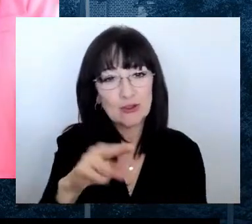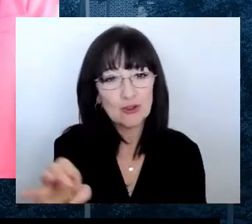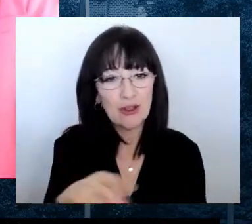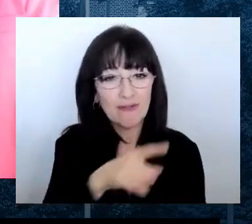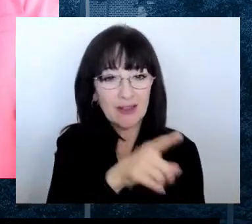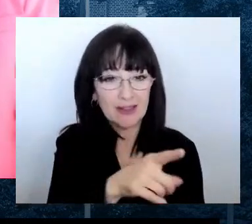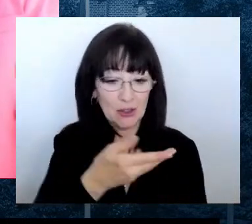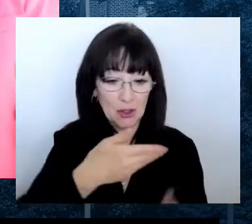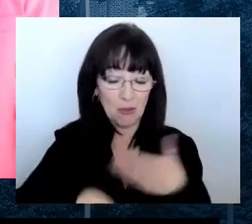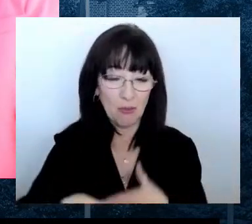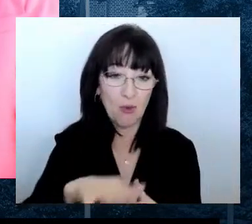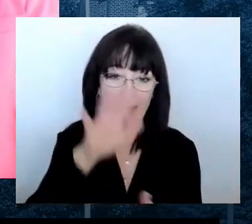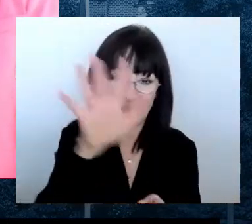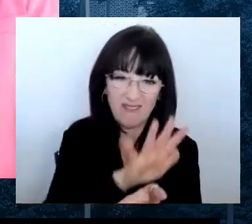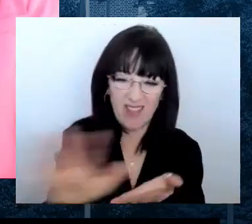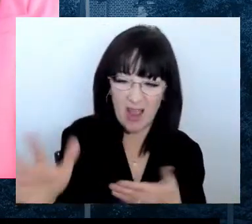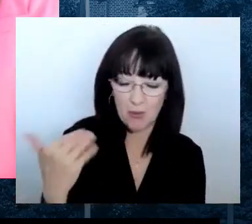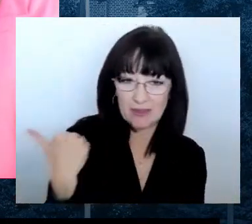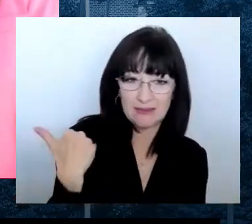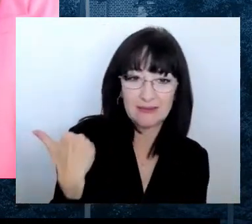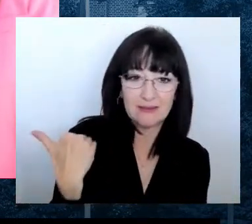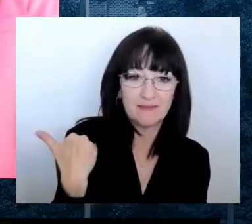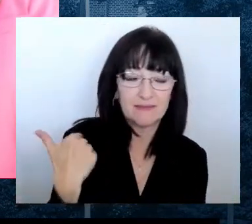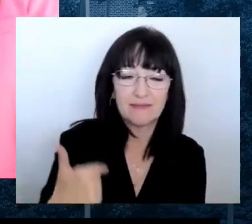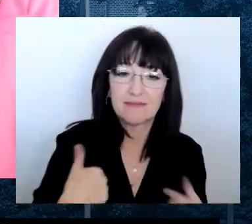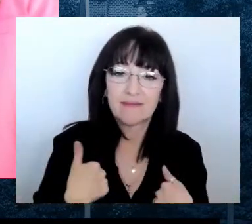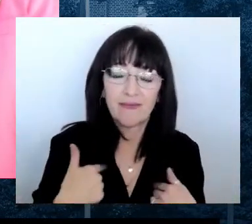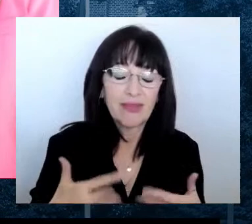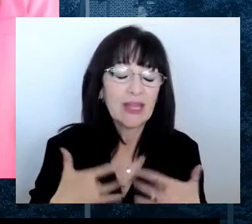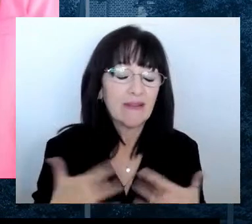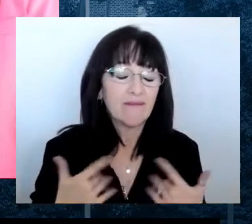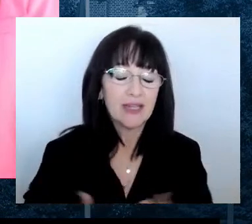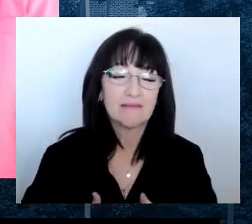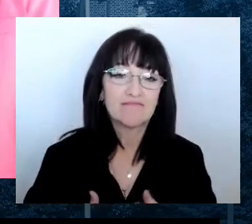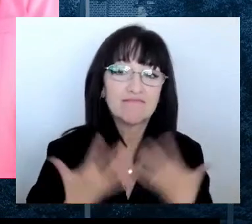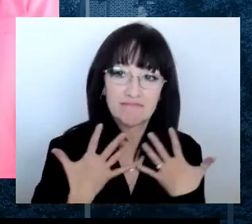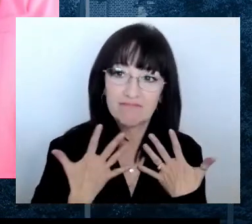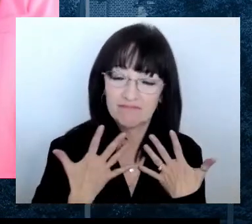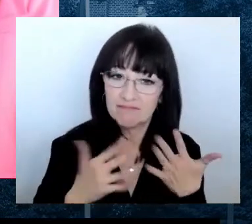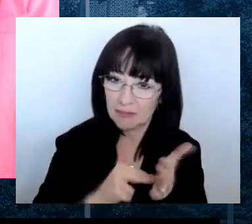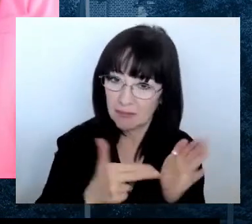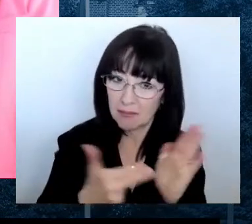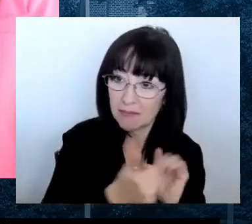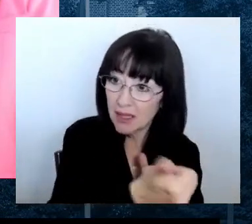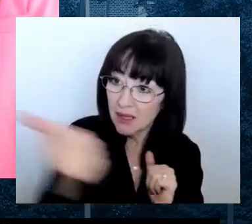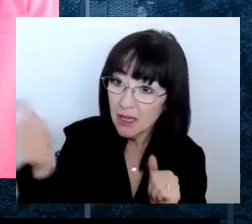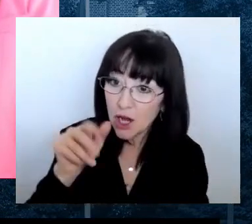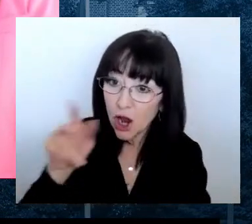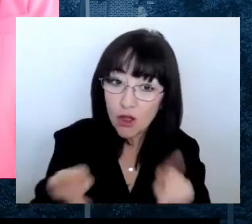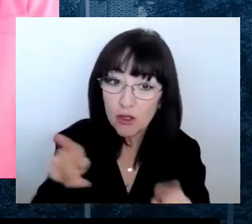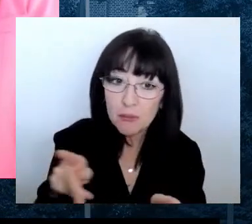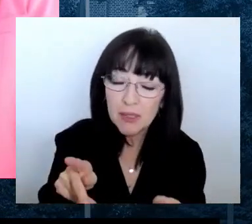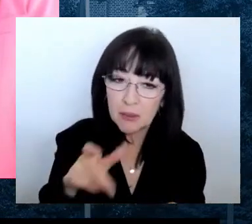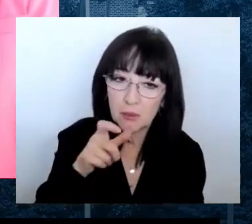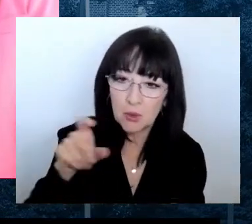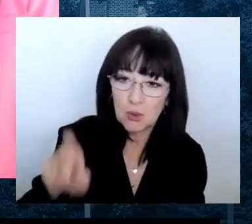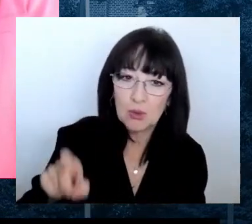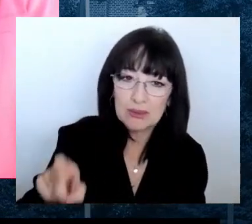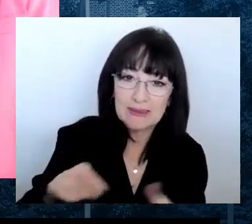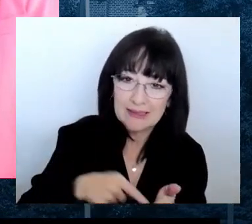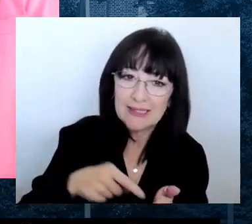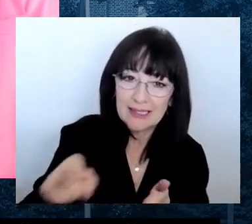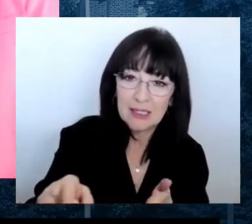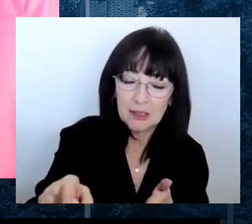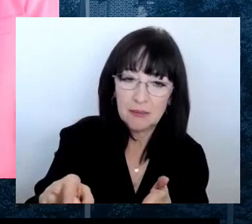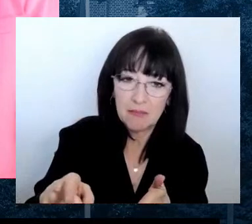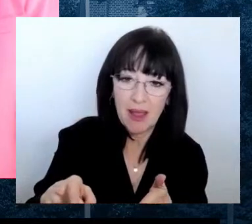5 weeks ago, and I am profoundly moved by what this bill will mean to those parents and to every child born in Delaware in the